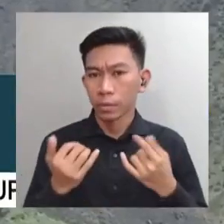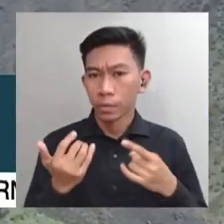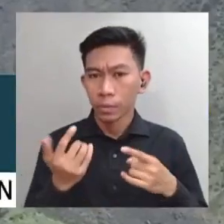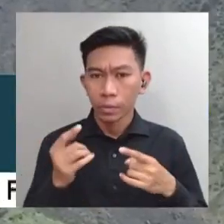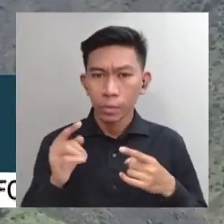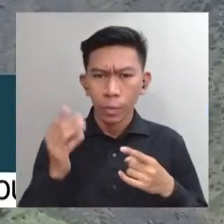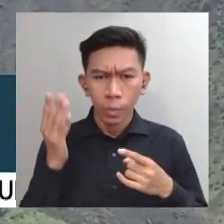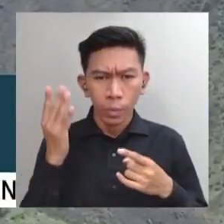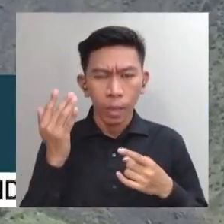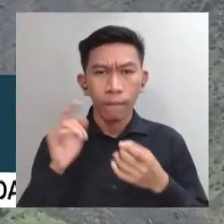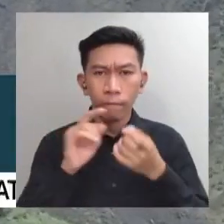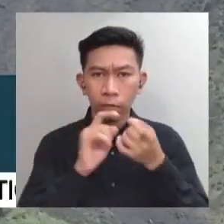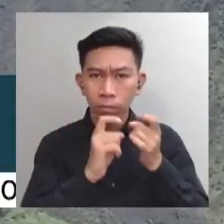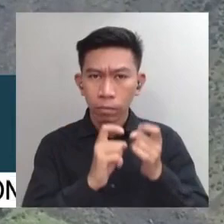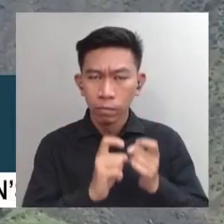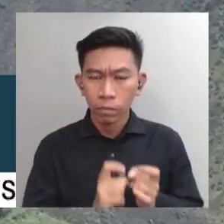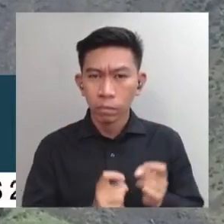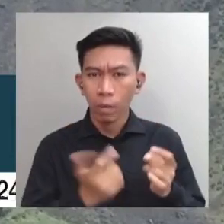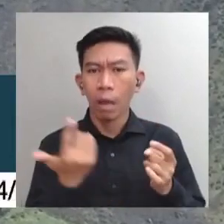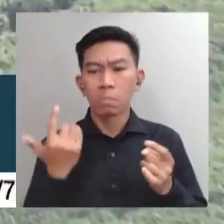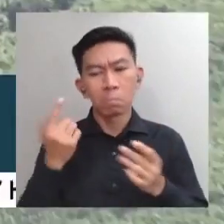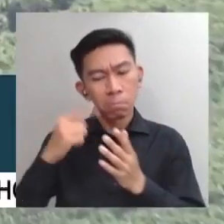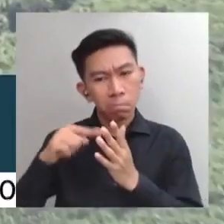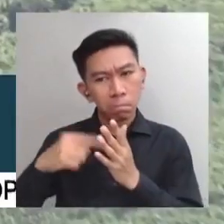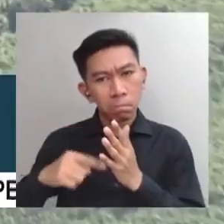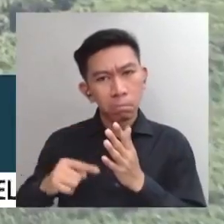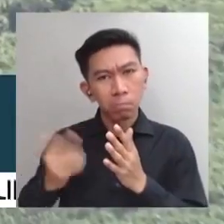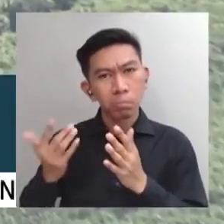this weekend after the validation conducted by the